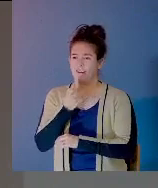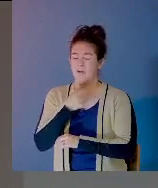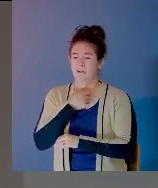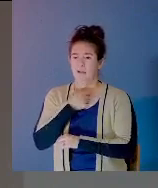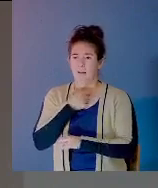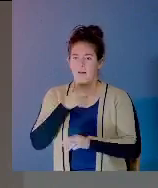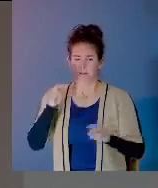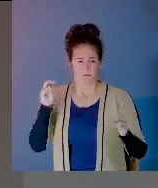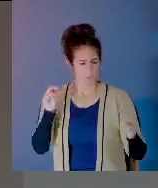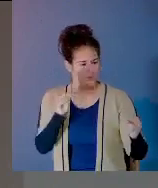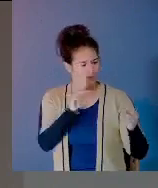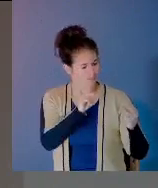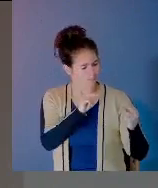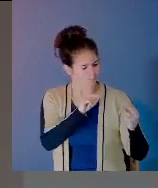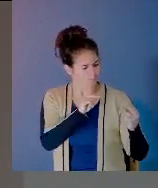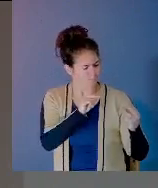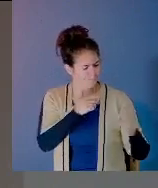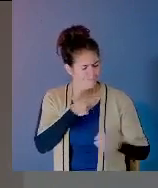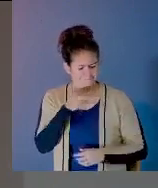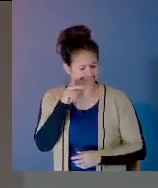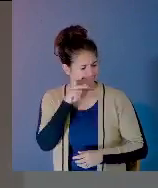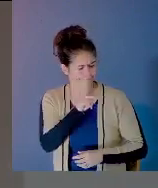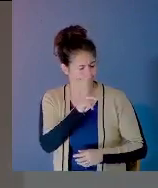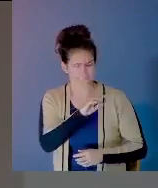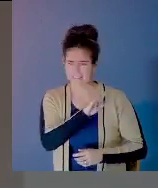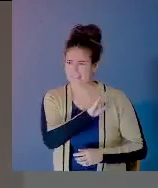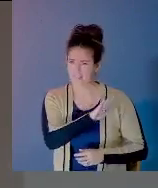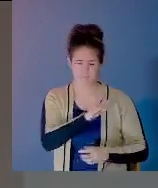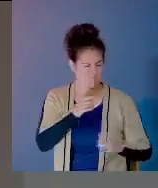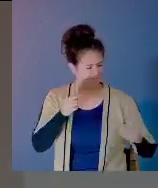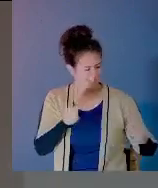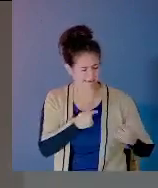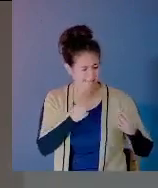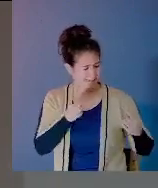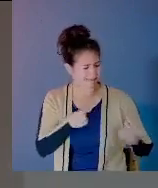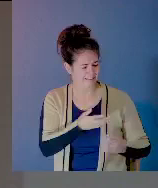eyes, I could see this pain and this suffering that this little